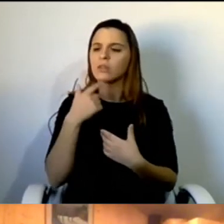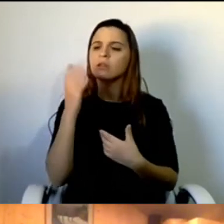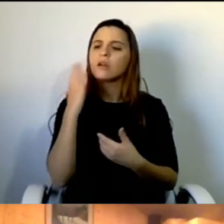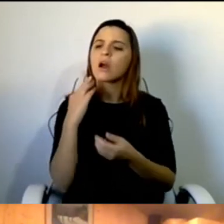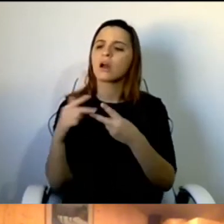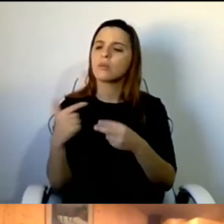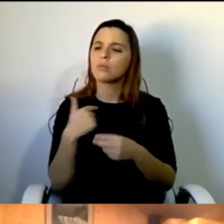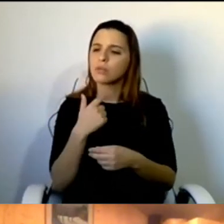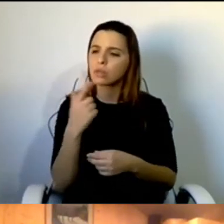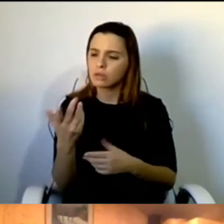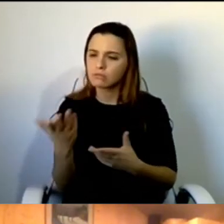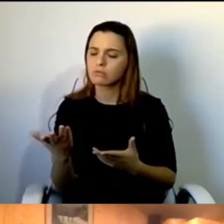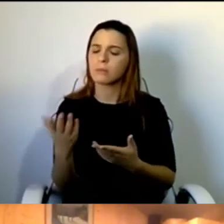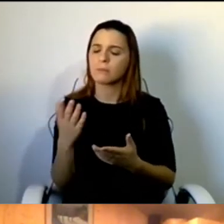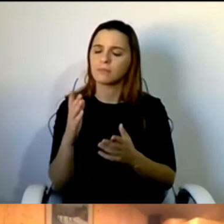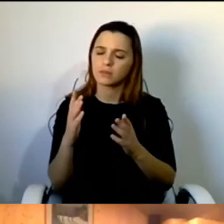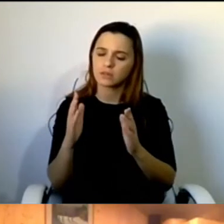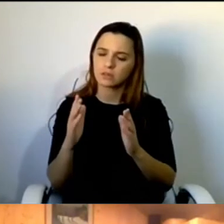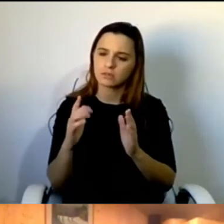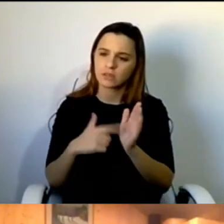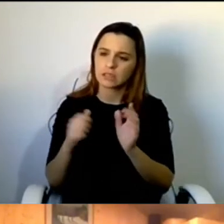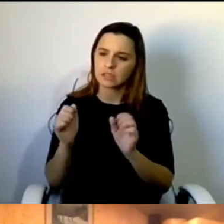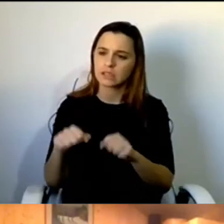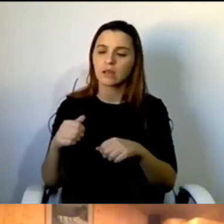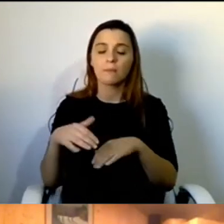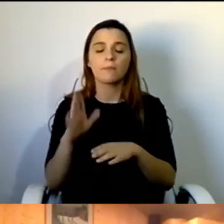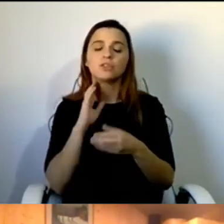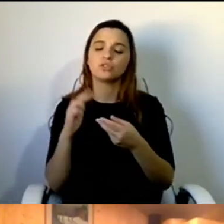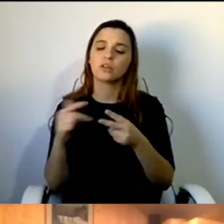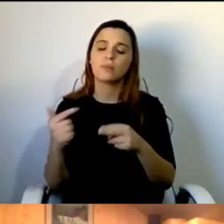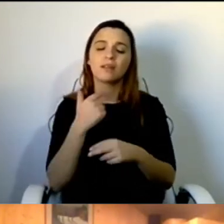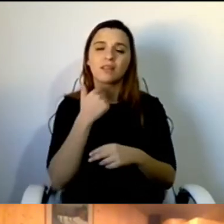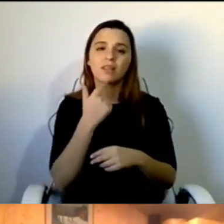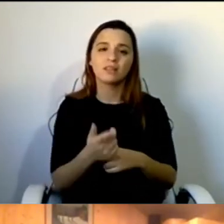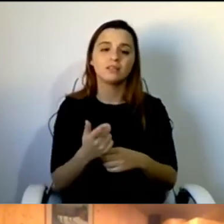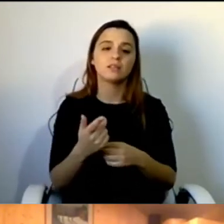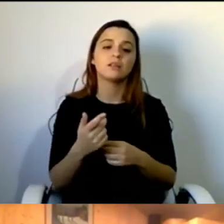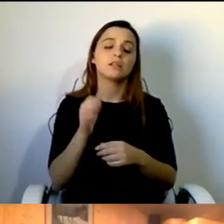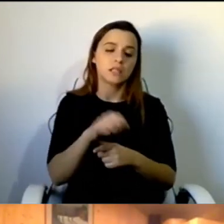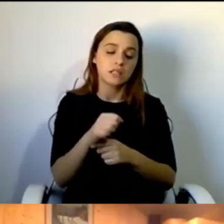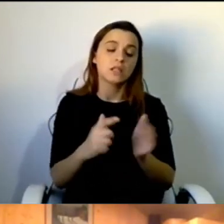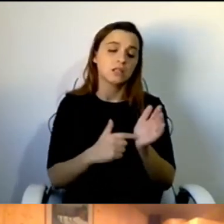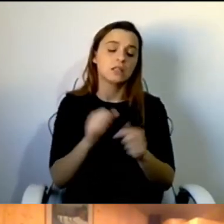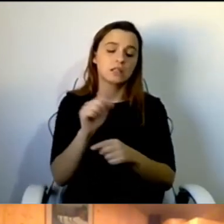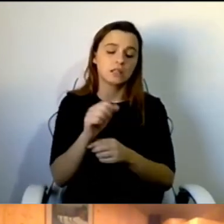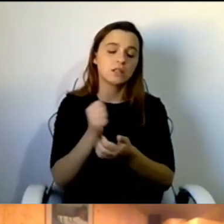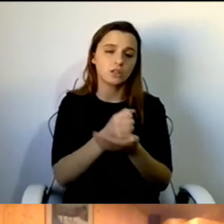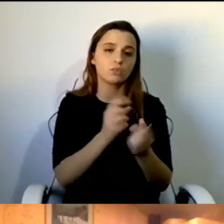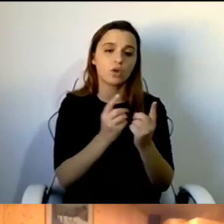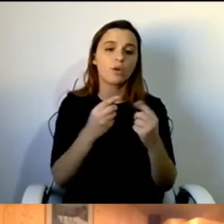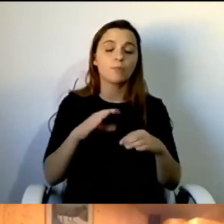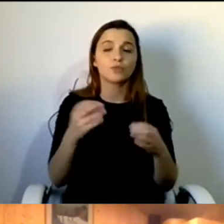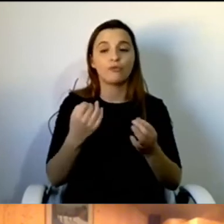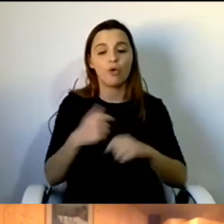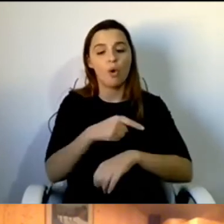they cut my hours by 50%. At the time I was working for ENIL, I had the job where I was traveling a lot in Europe as the